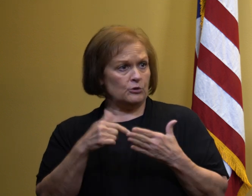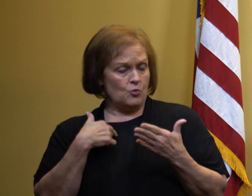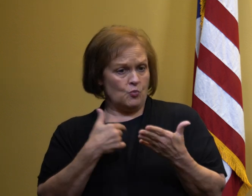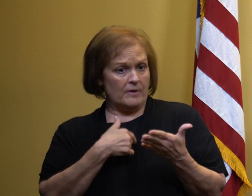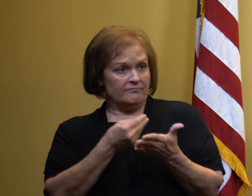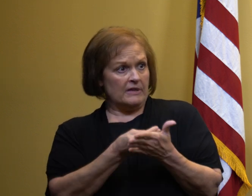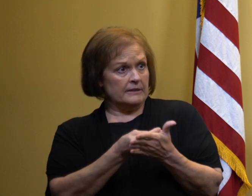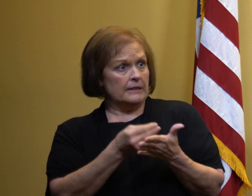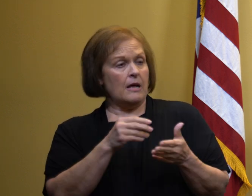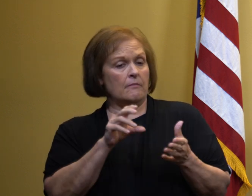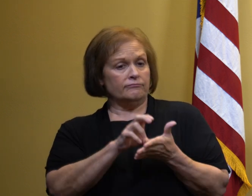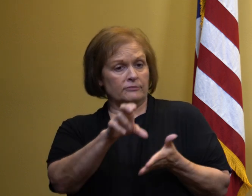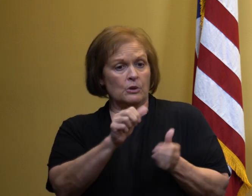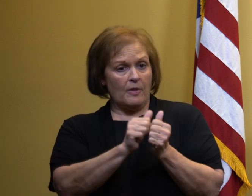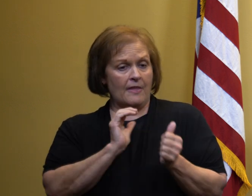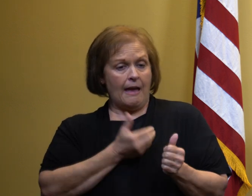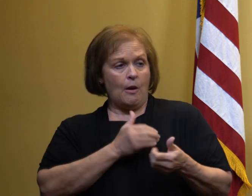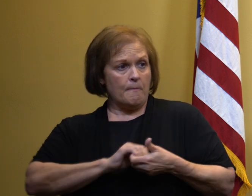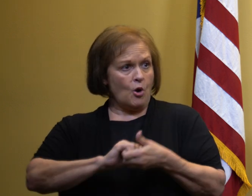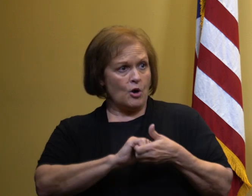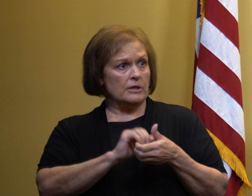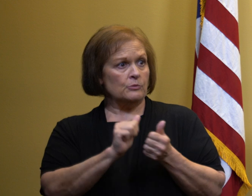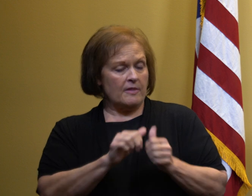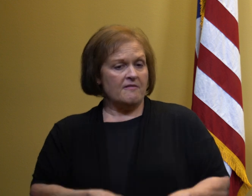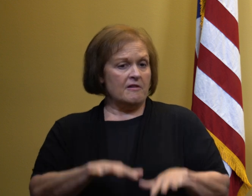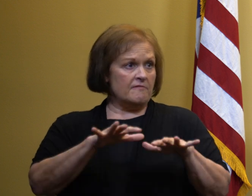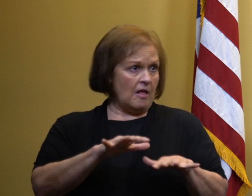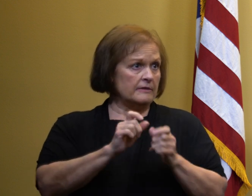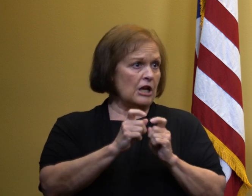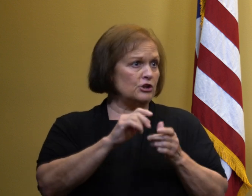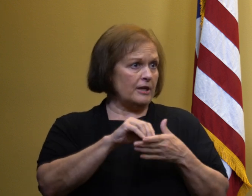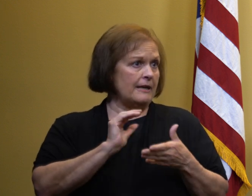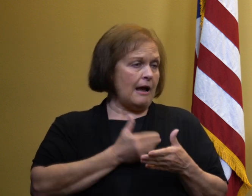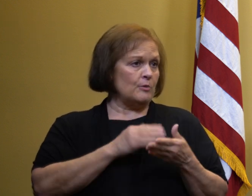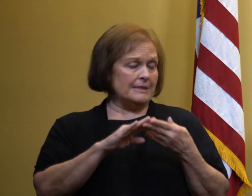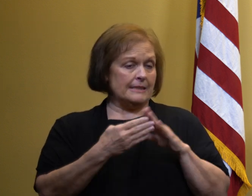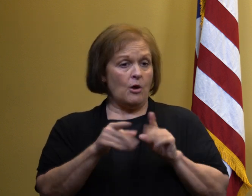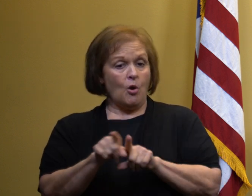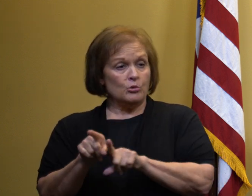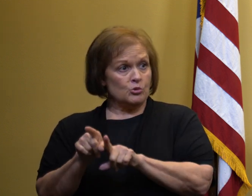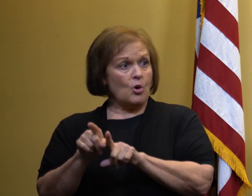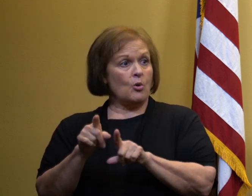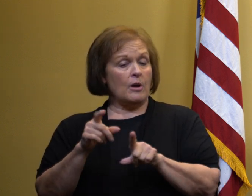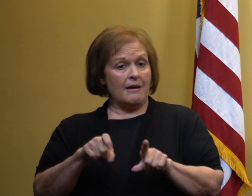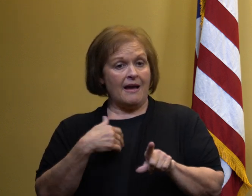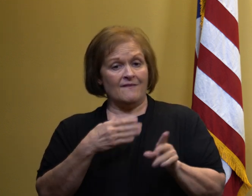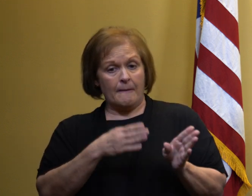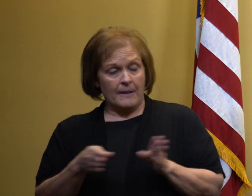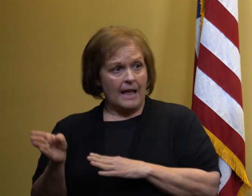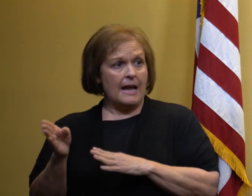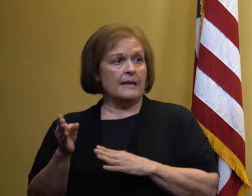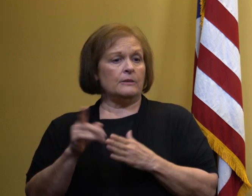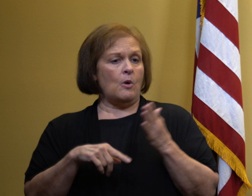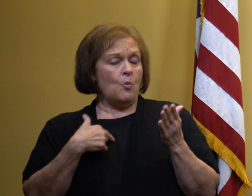and along with our partners that are focusing on flood mitigation practices throughout the city. Of course, having a plan of what we